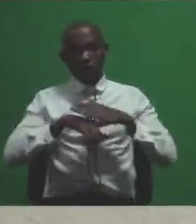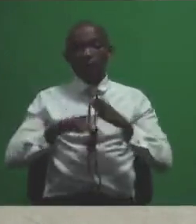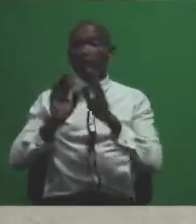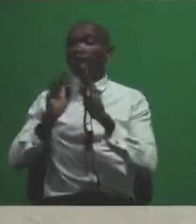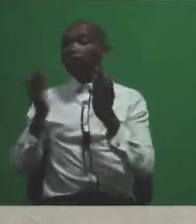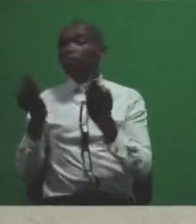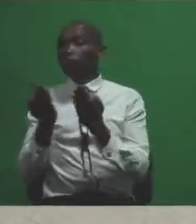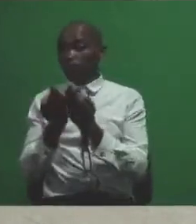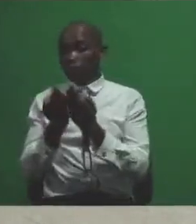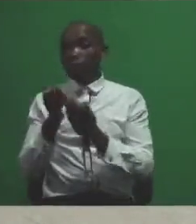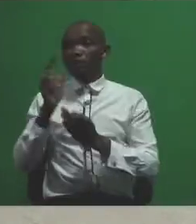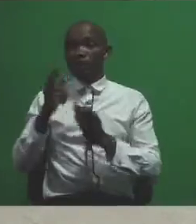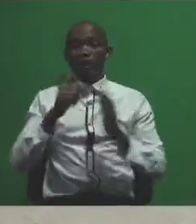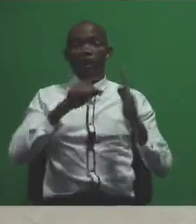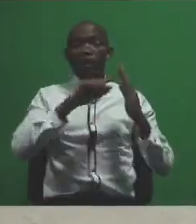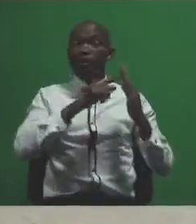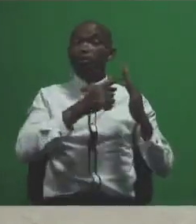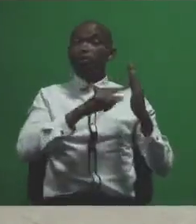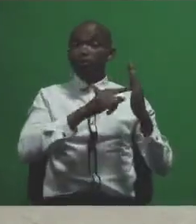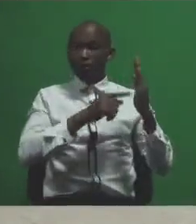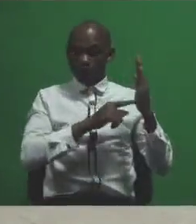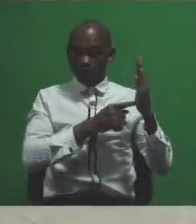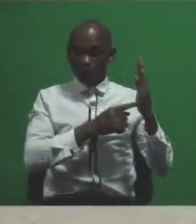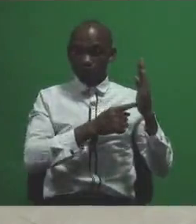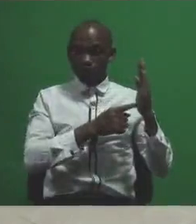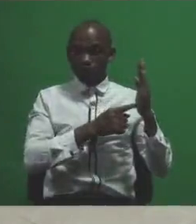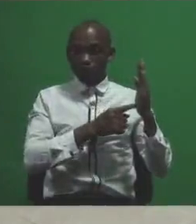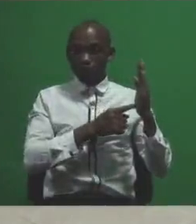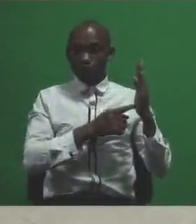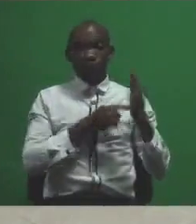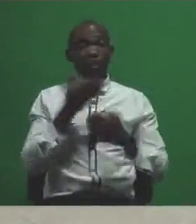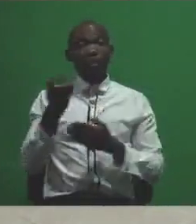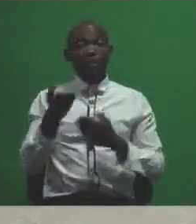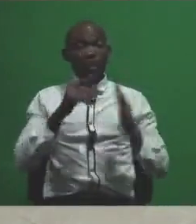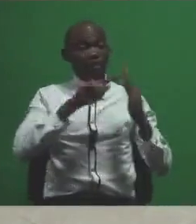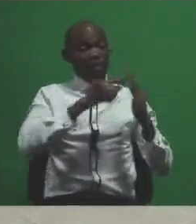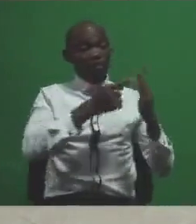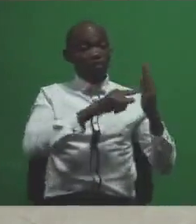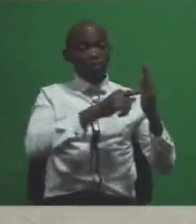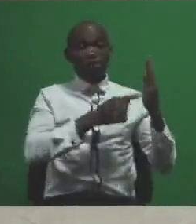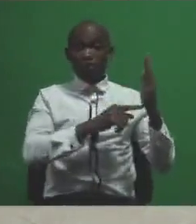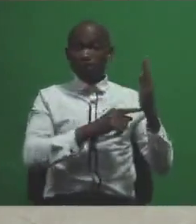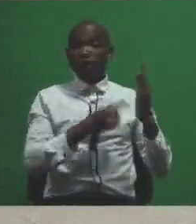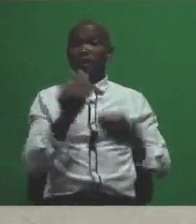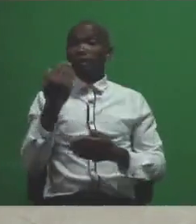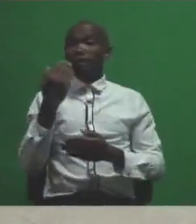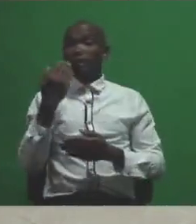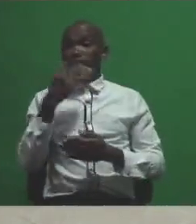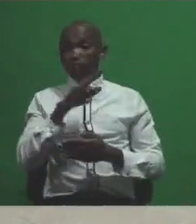family, there are rules. And these are very important things to be